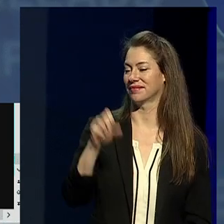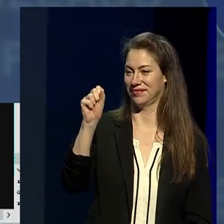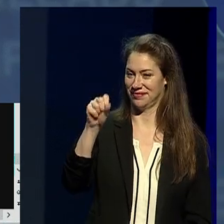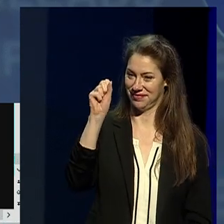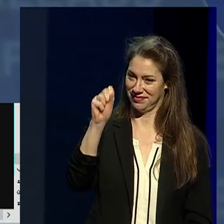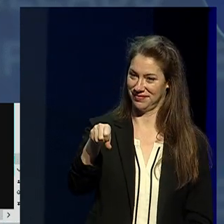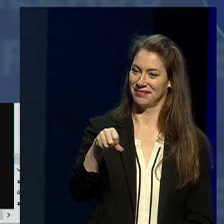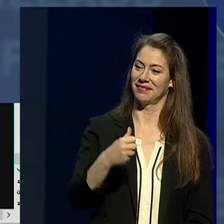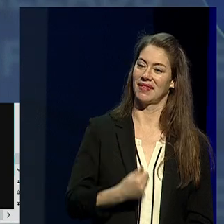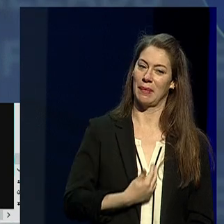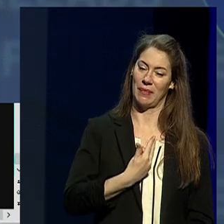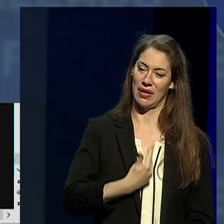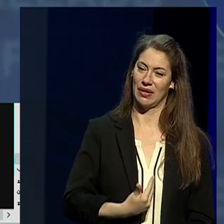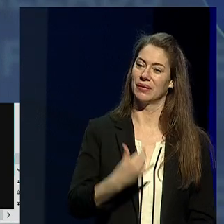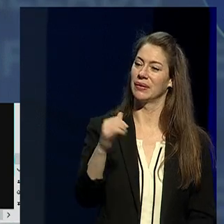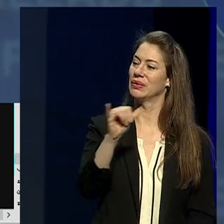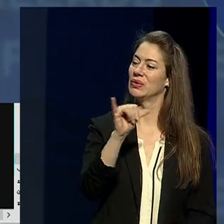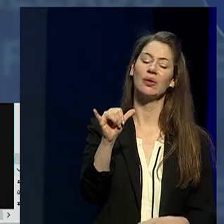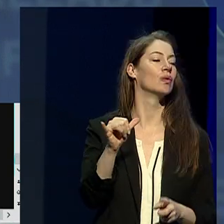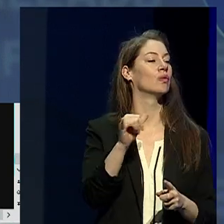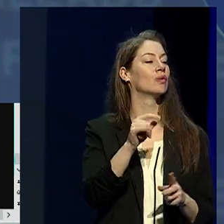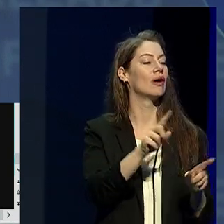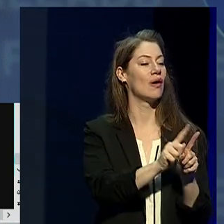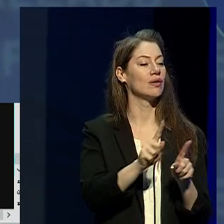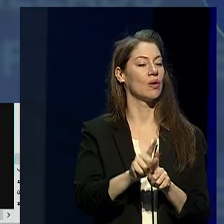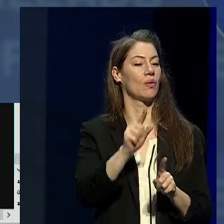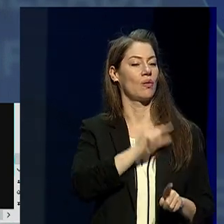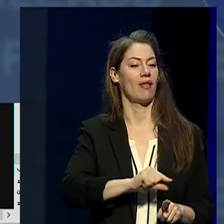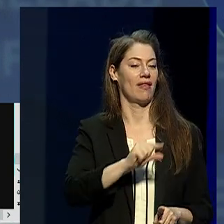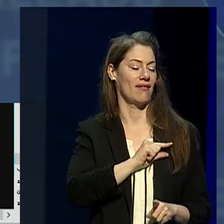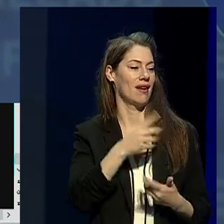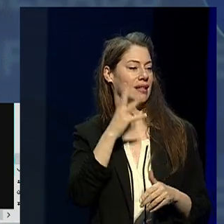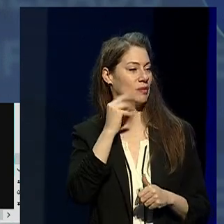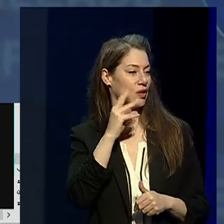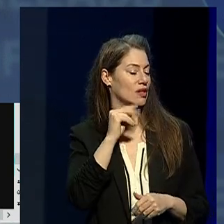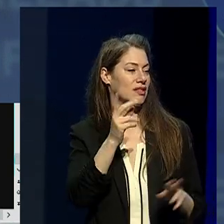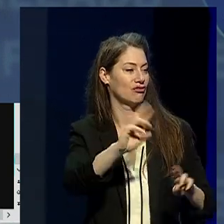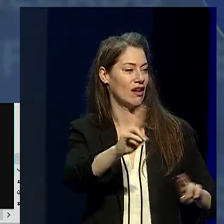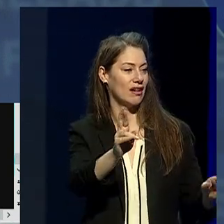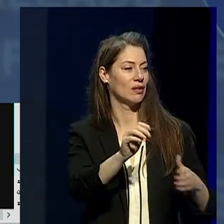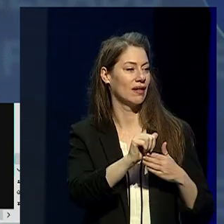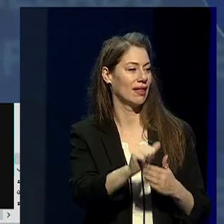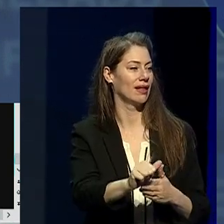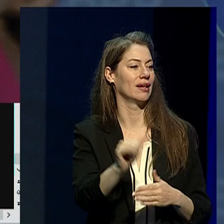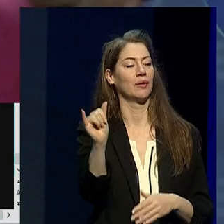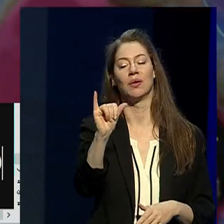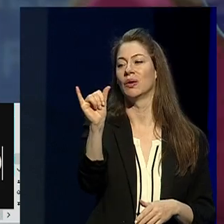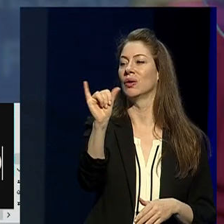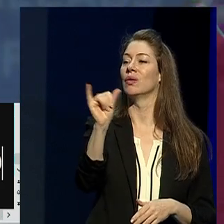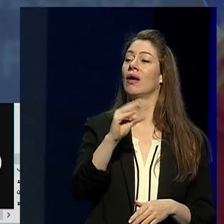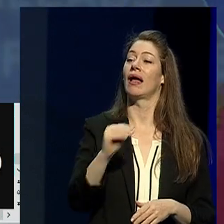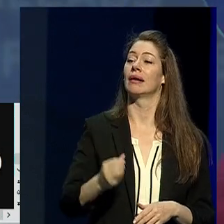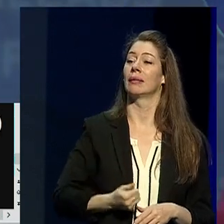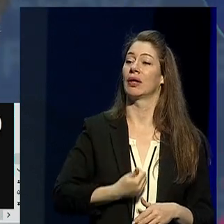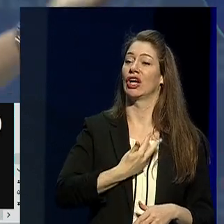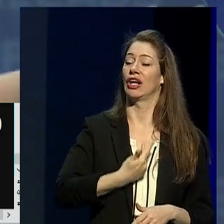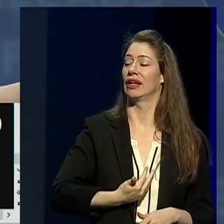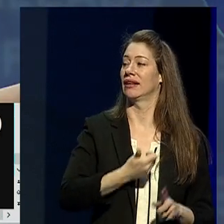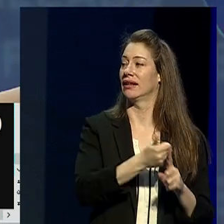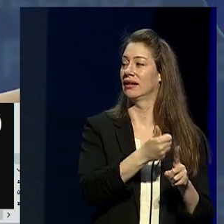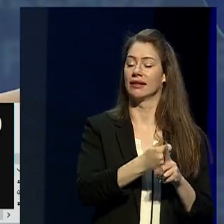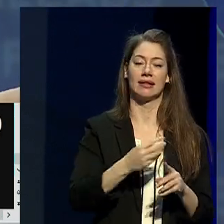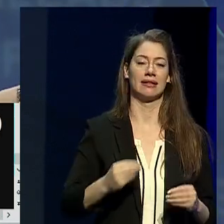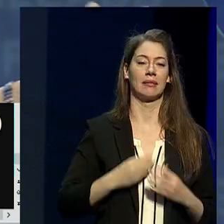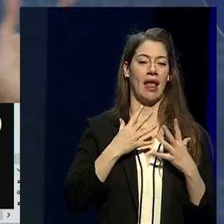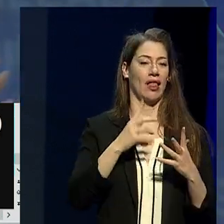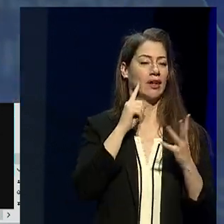Yes, we had Bernie Sanders, who was also qualified, experienced, and ready to lead. And it was Bernie who inspired